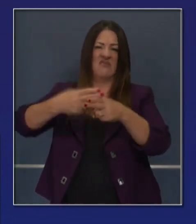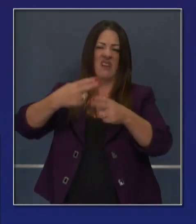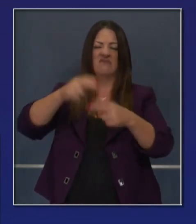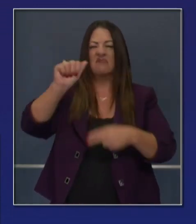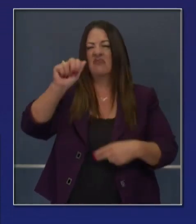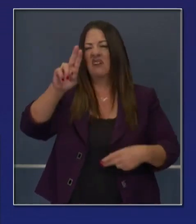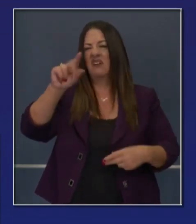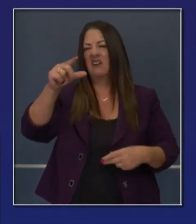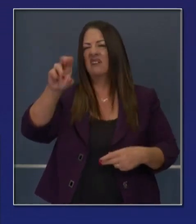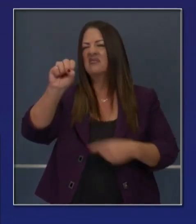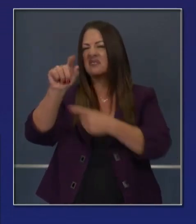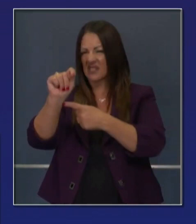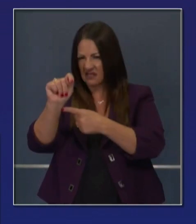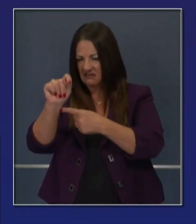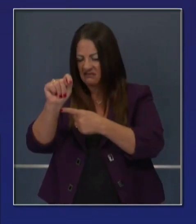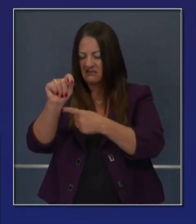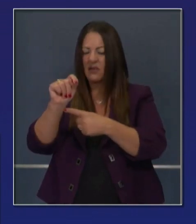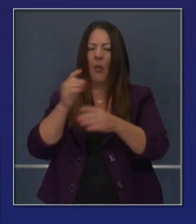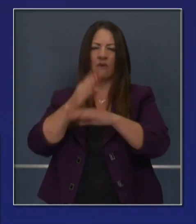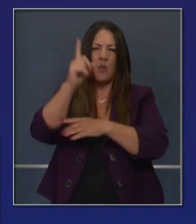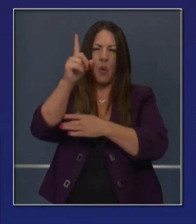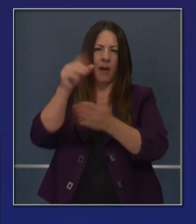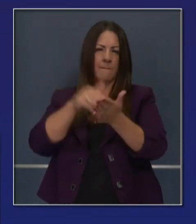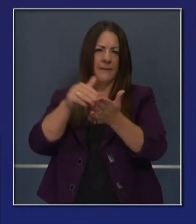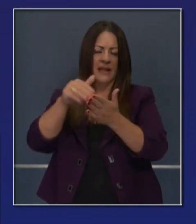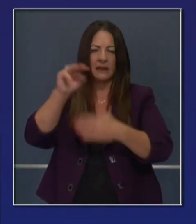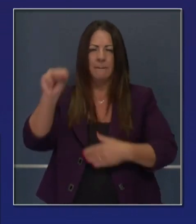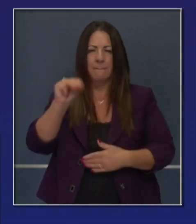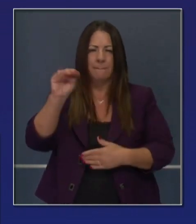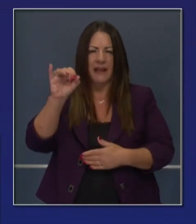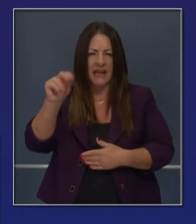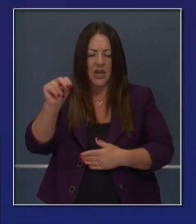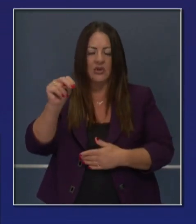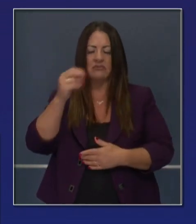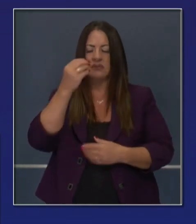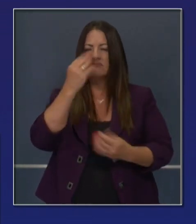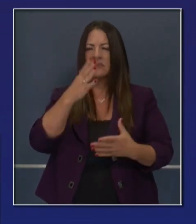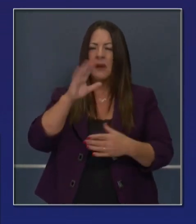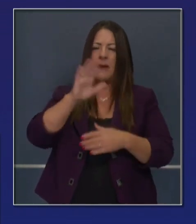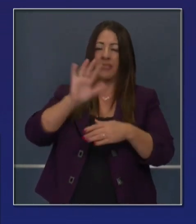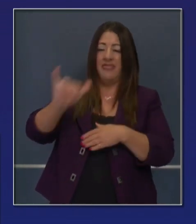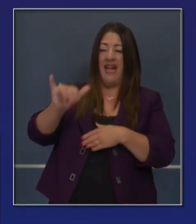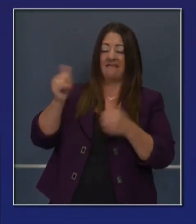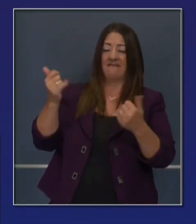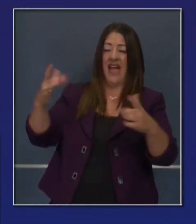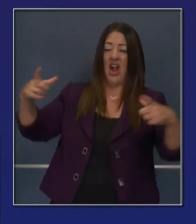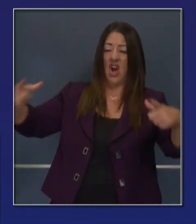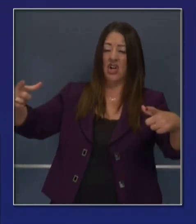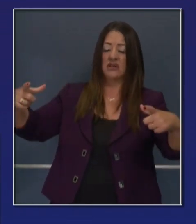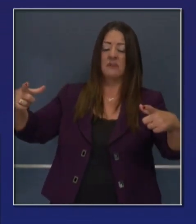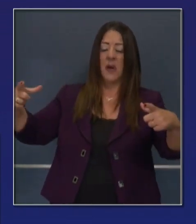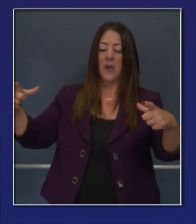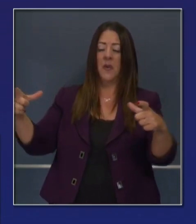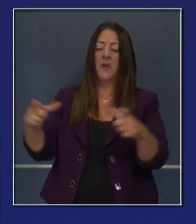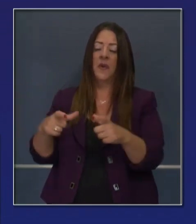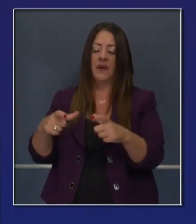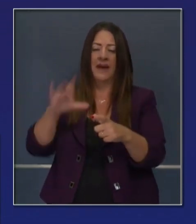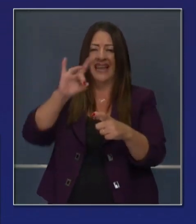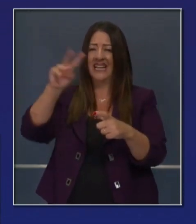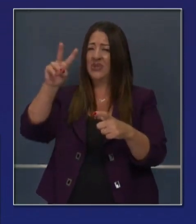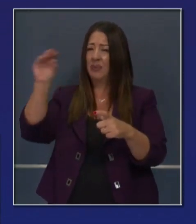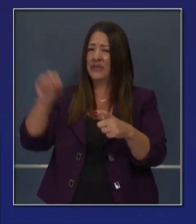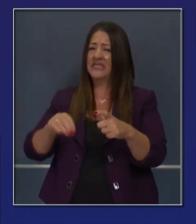over 1 million acres. Last week we updated you, 82% contained, making progress. It's stubborn